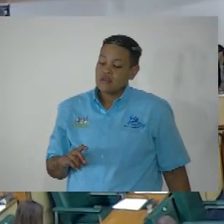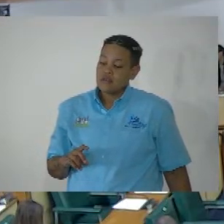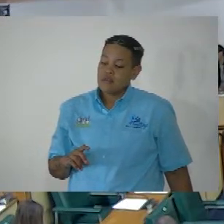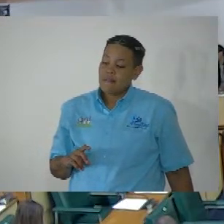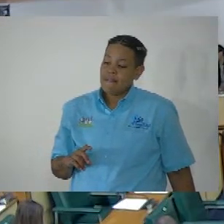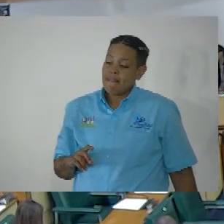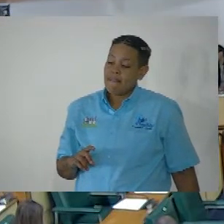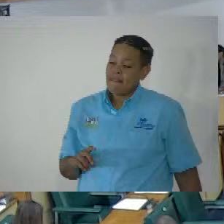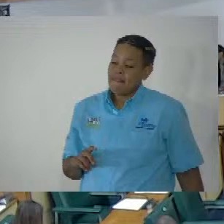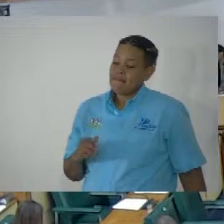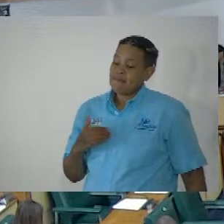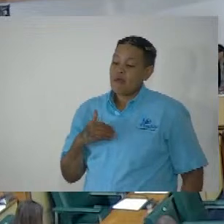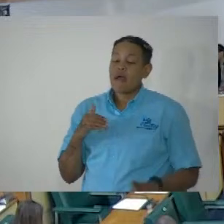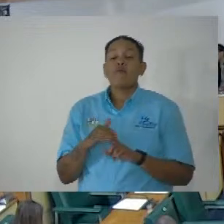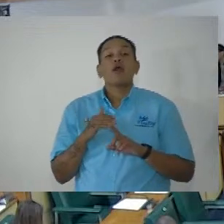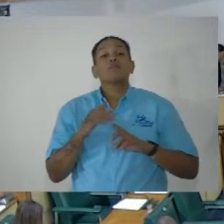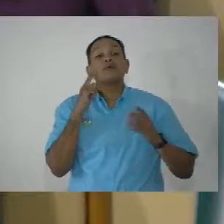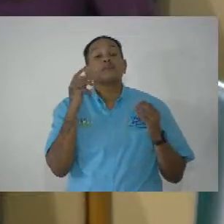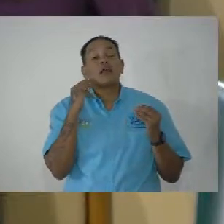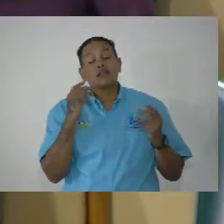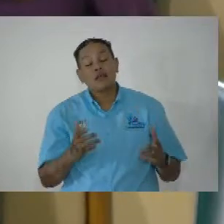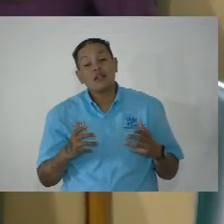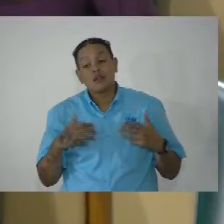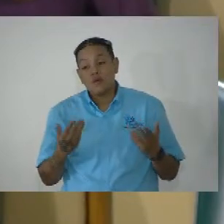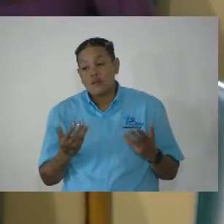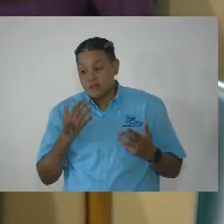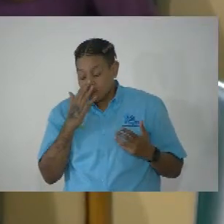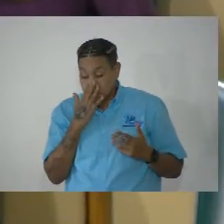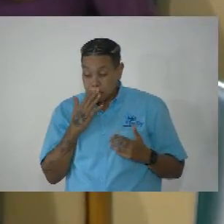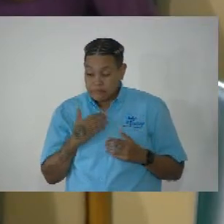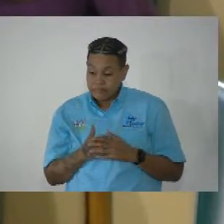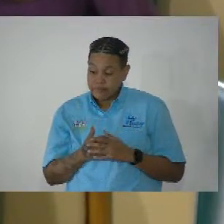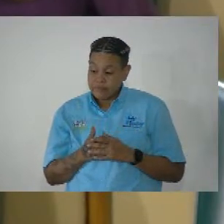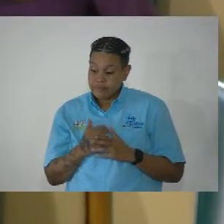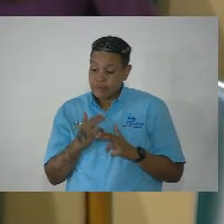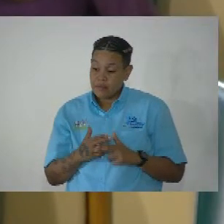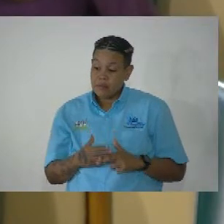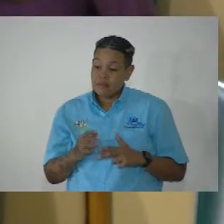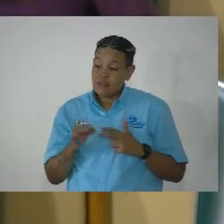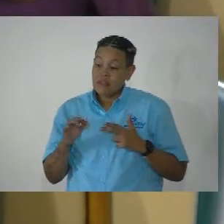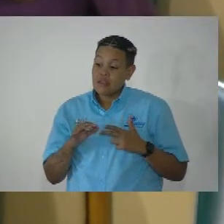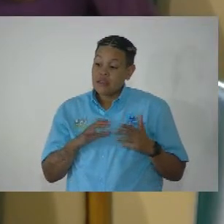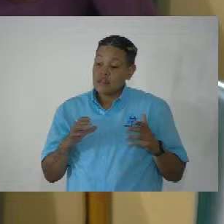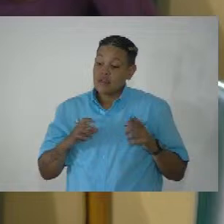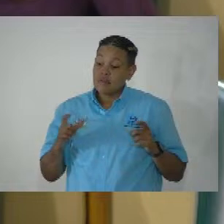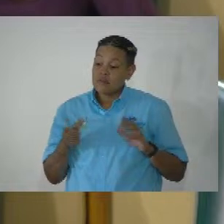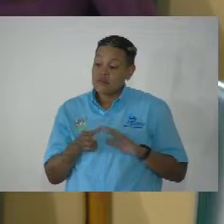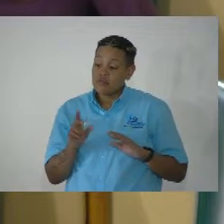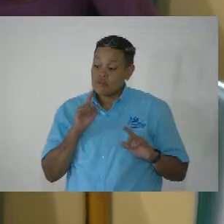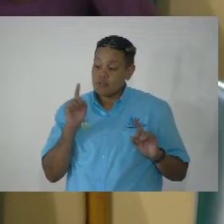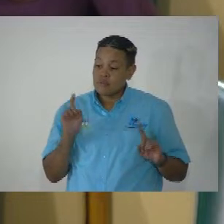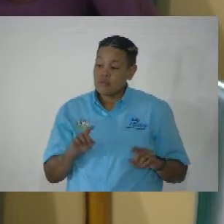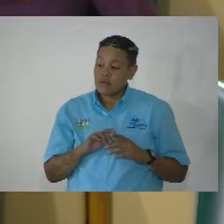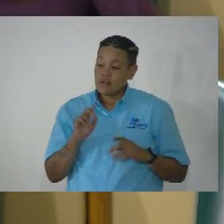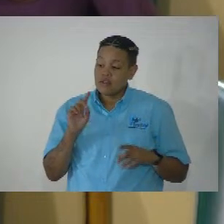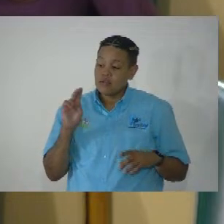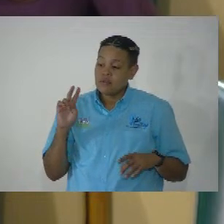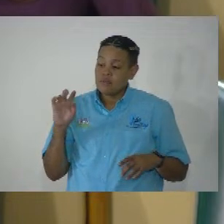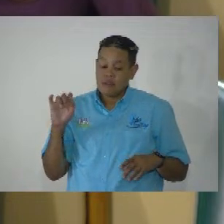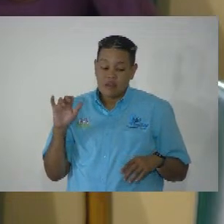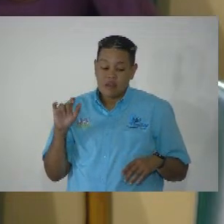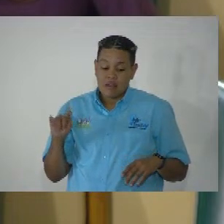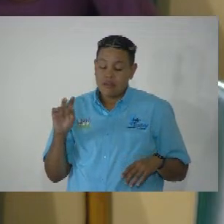My prompt has indicated the naming of the Joint Select Committee to review and report on the Domestic